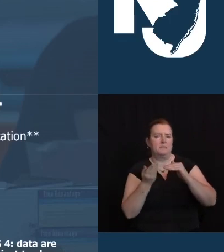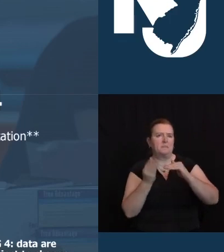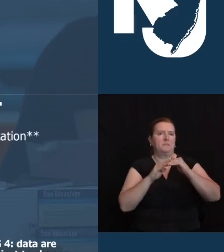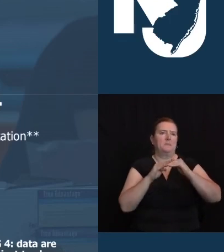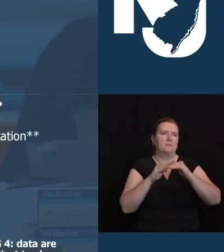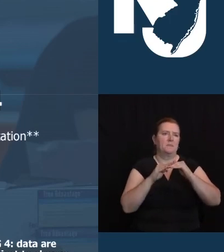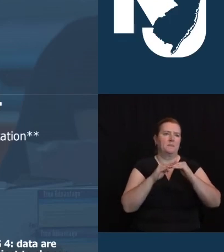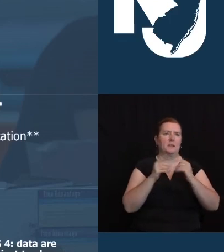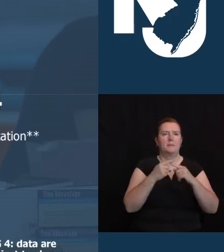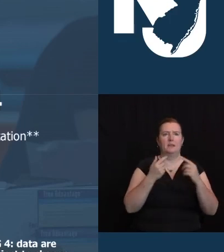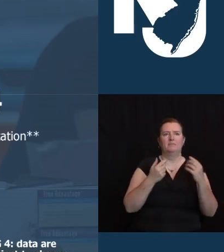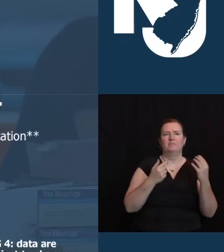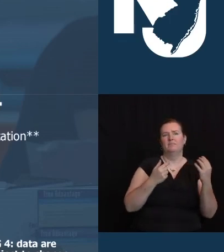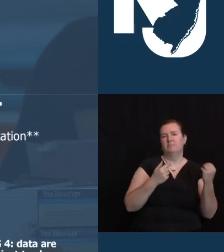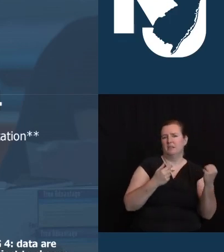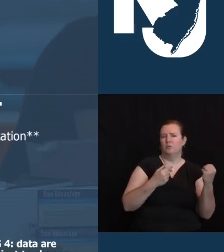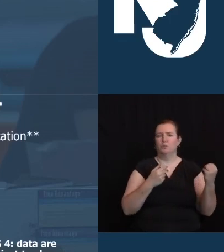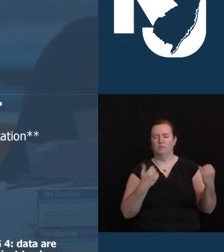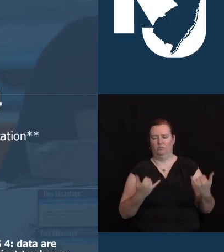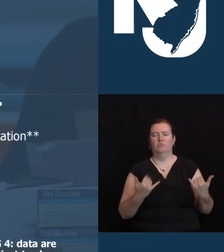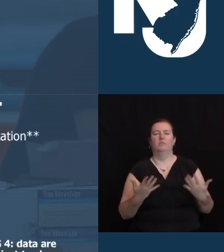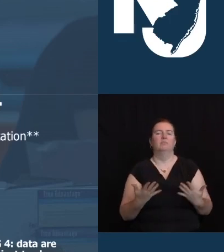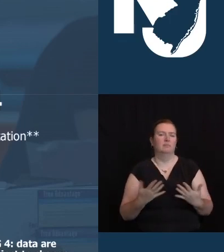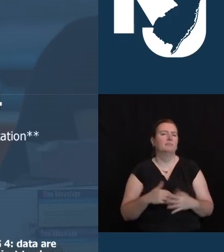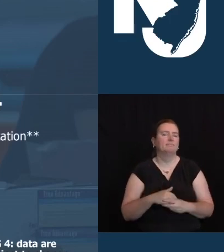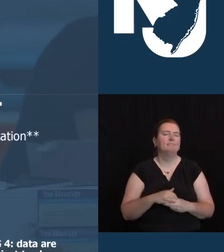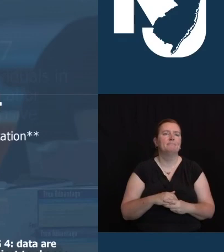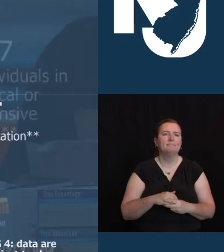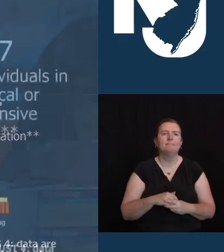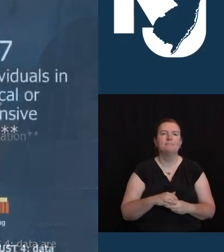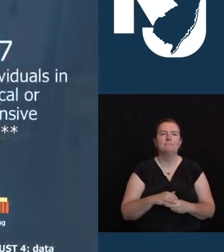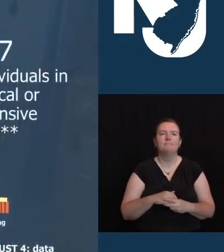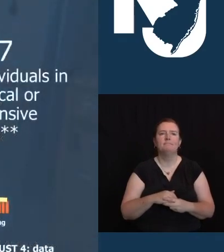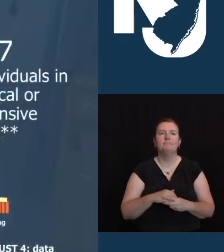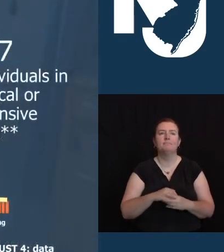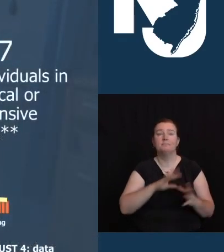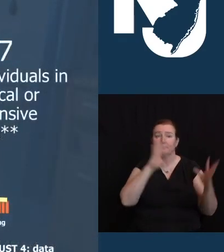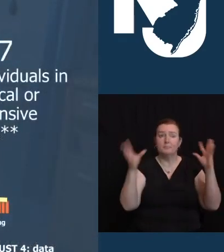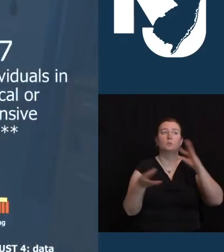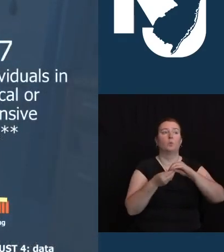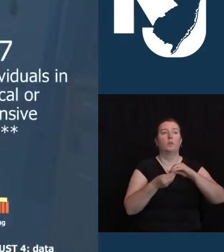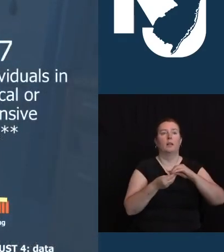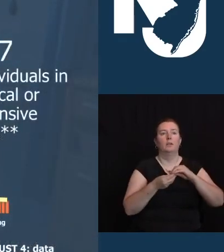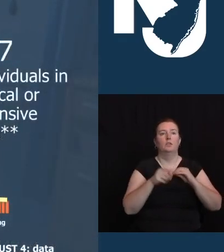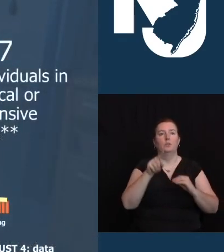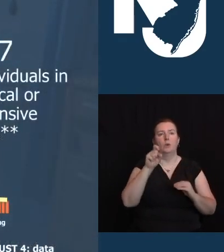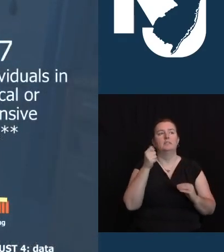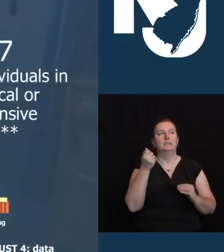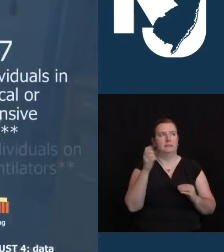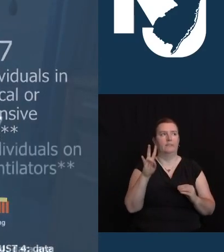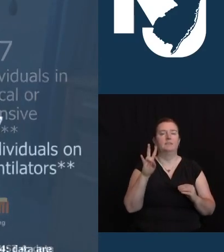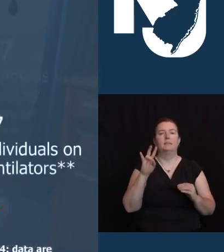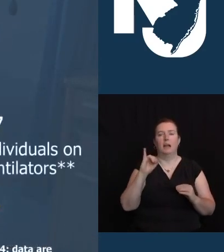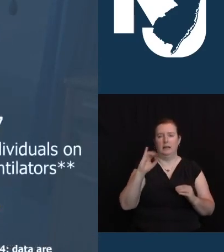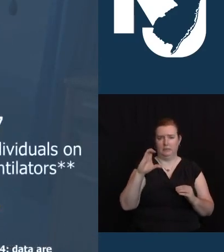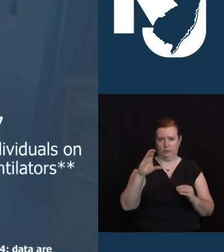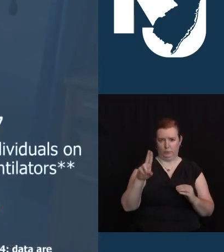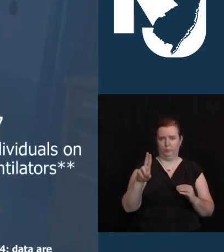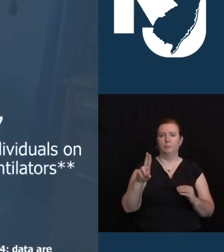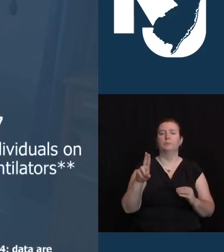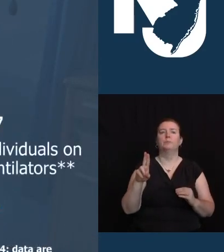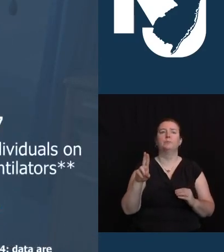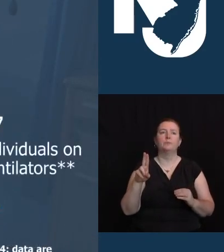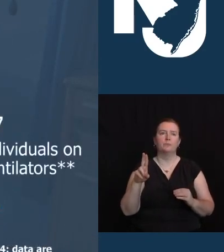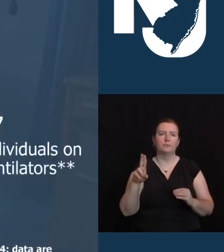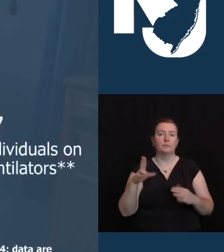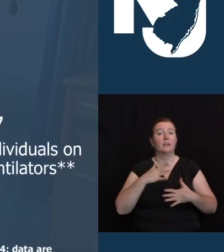Monday, but that's something obviously we're watching carefully. Of these totals, 117 are in intensive care, 47 ventilators